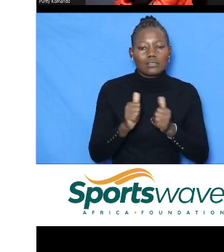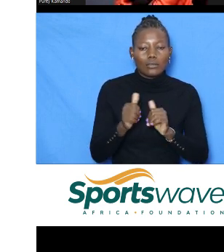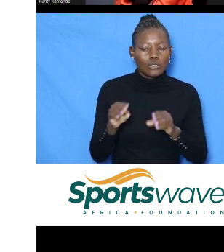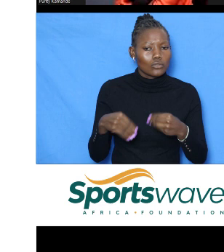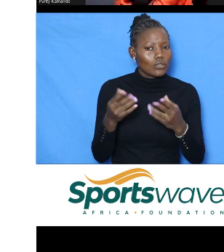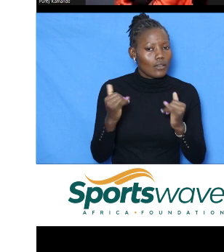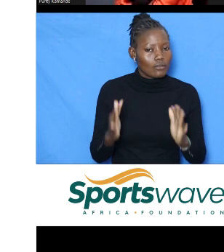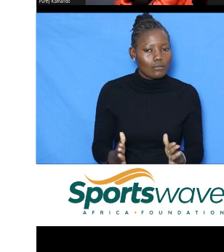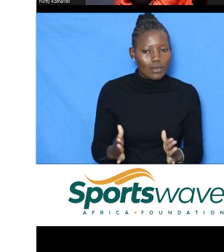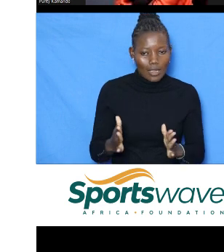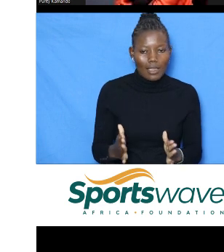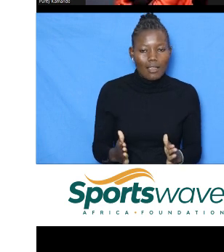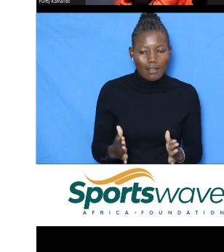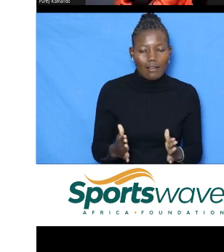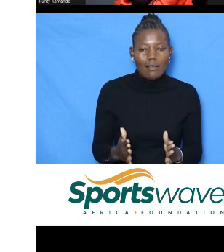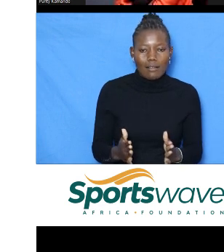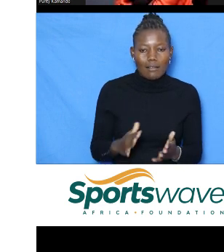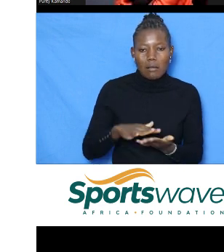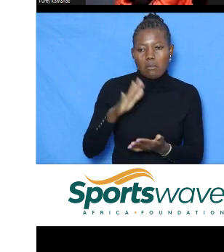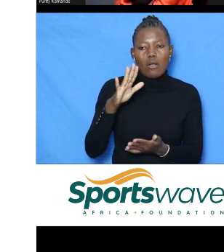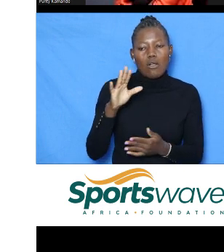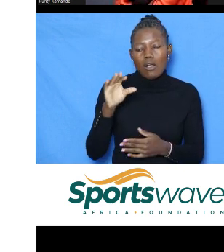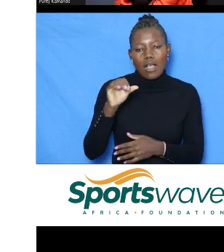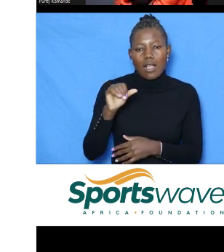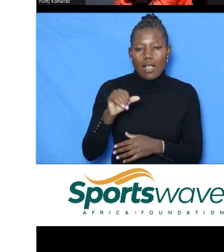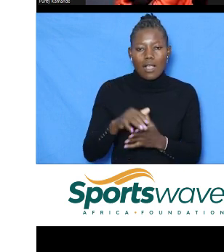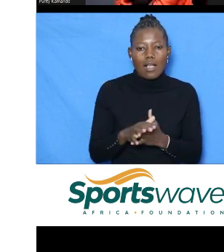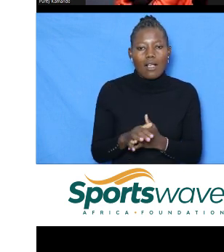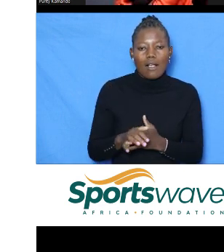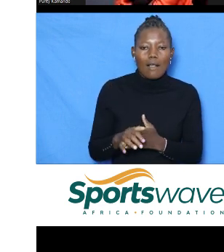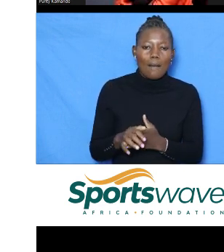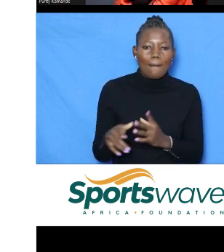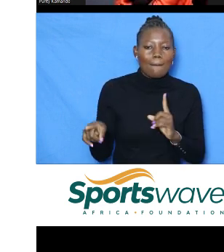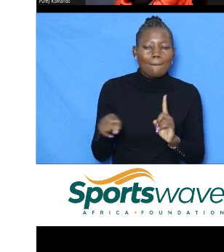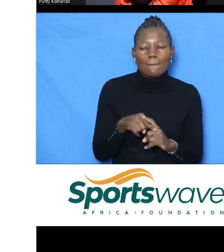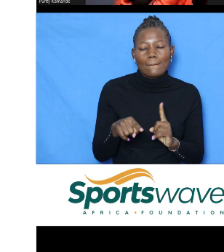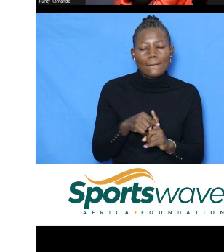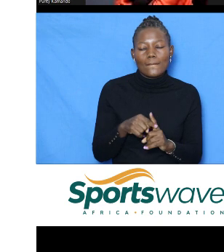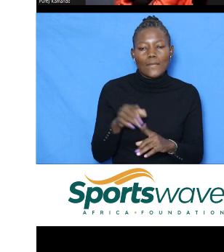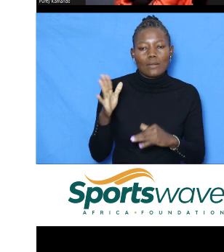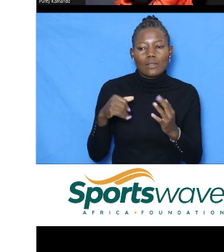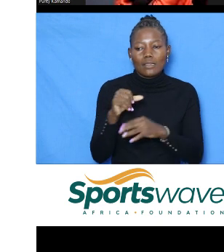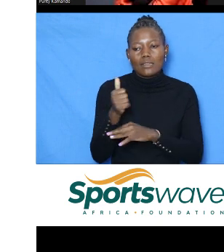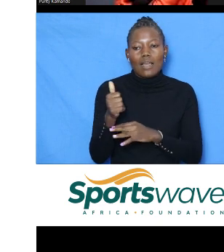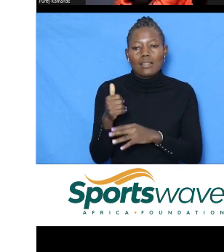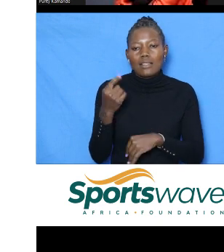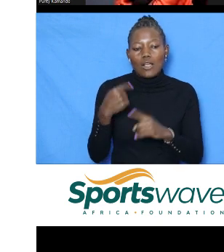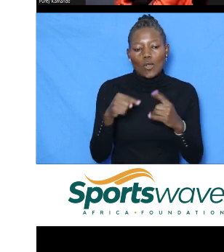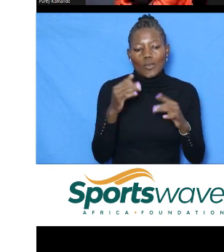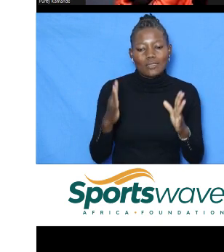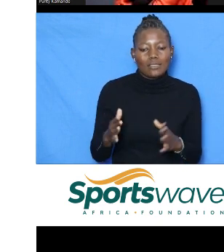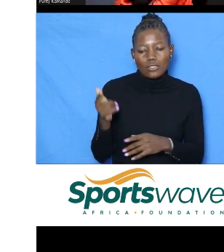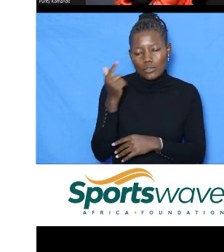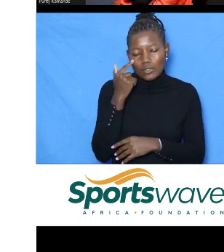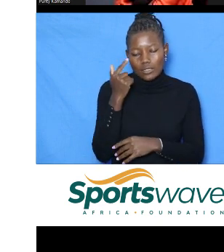athlete an unfair advantage over fellow competitors. So you will see that